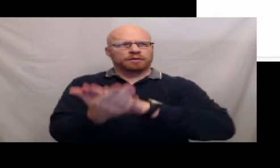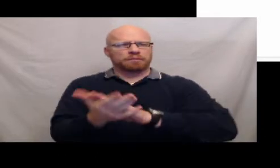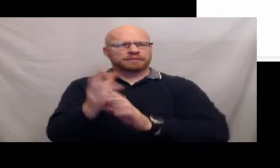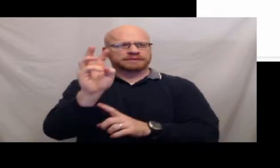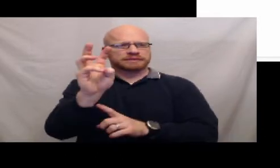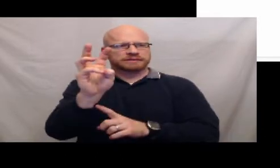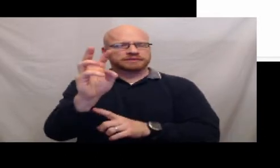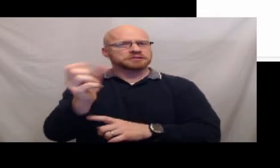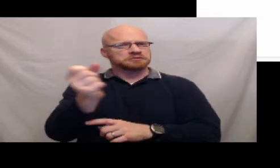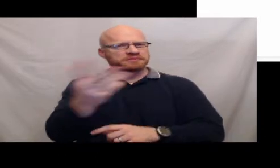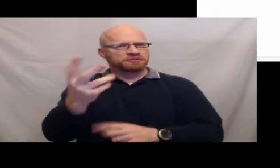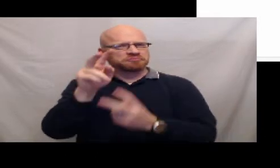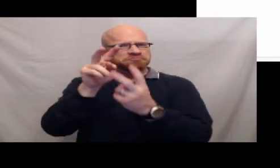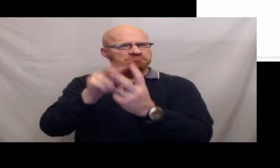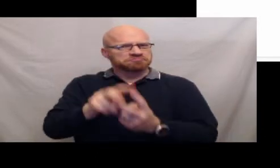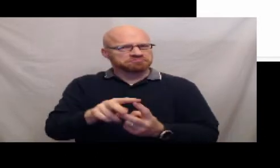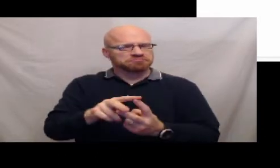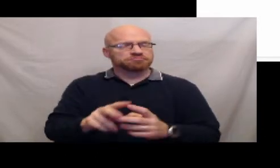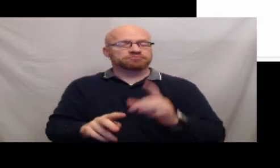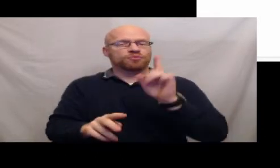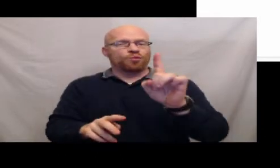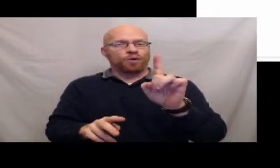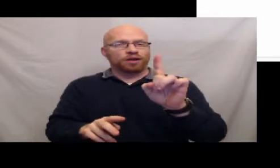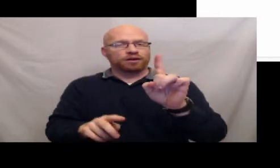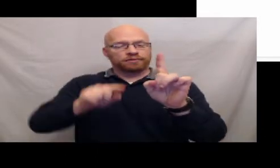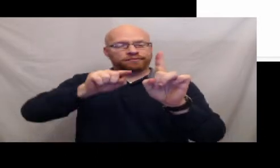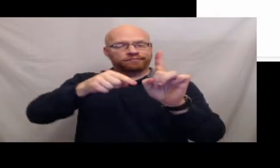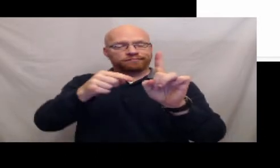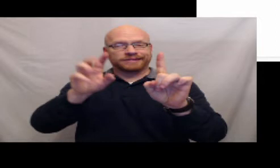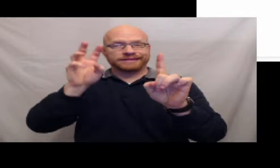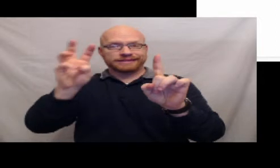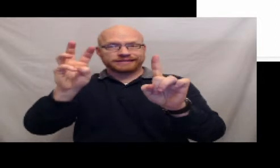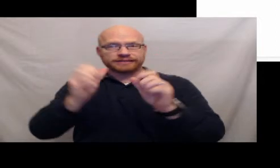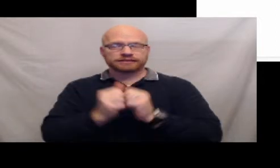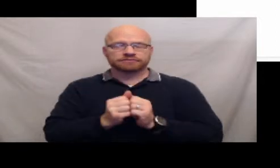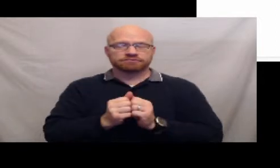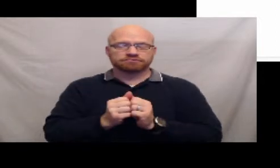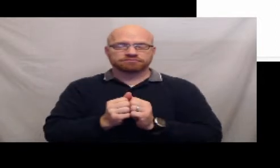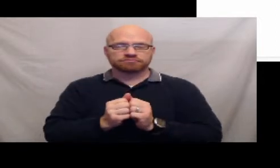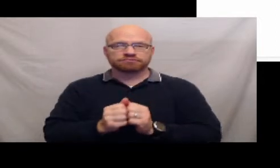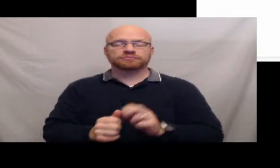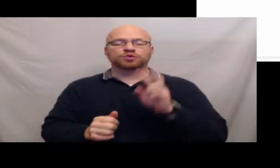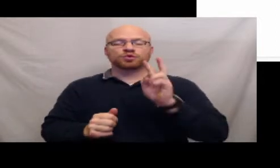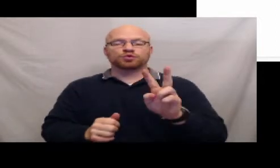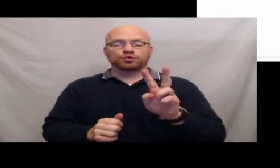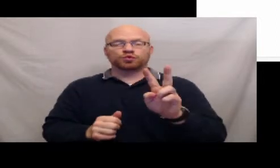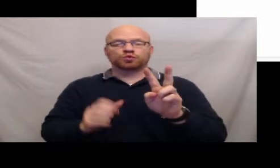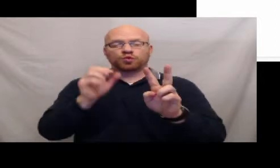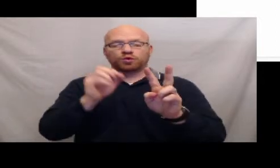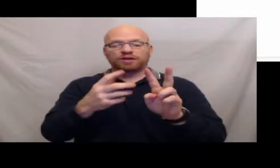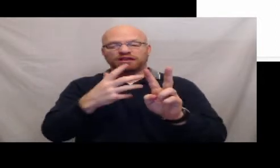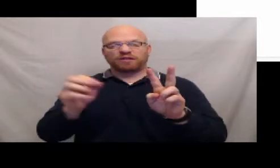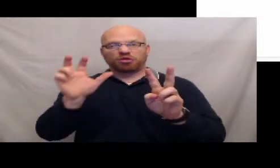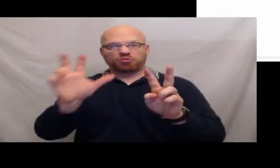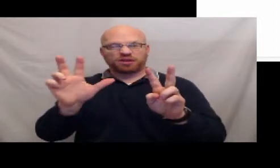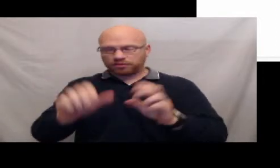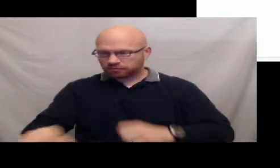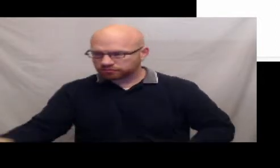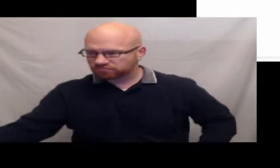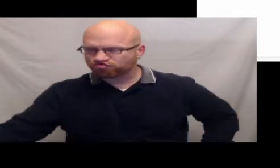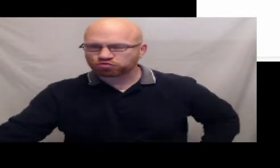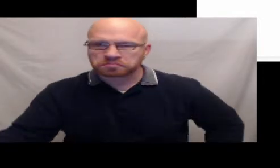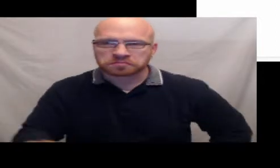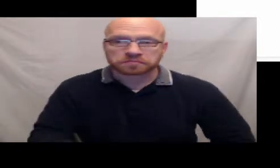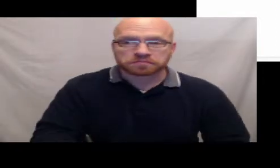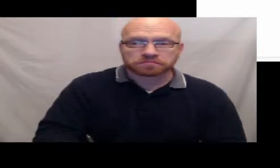be? What two pairs or several pairs? Well, 1 times 6 will work, and then 2 times 3